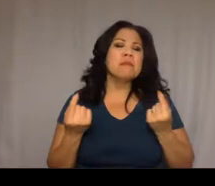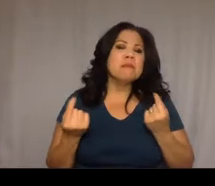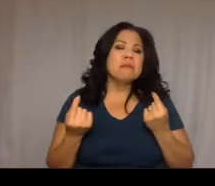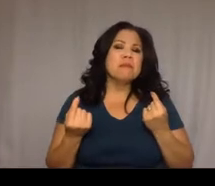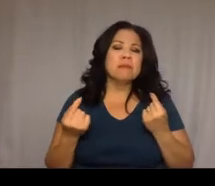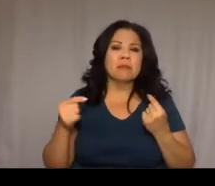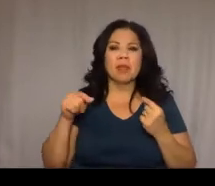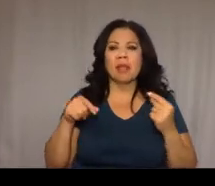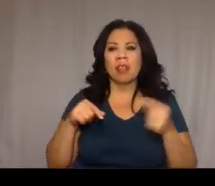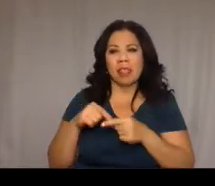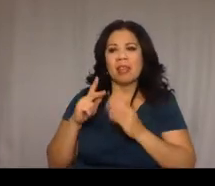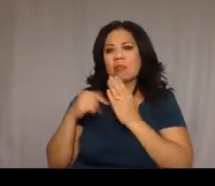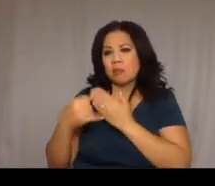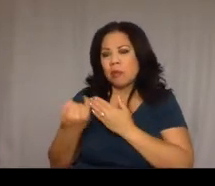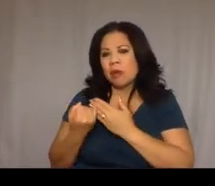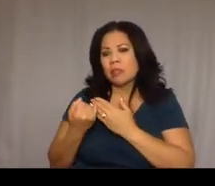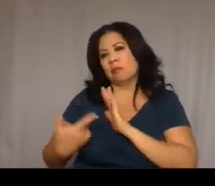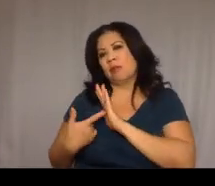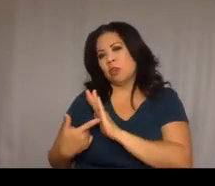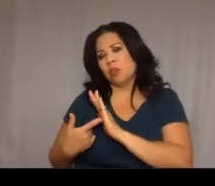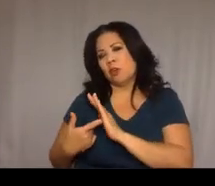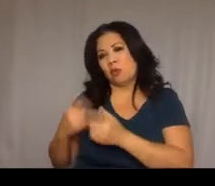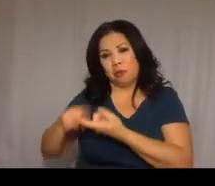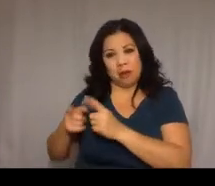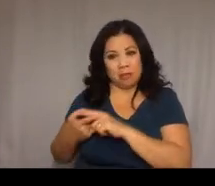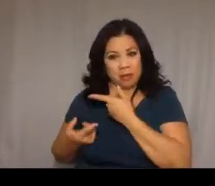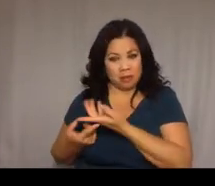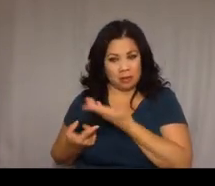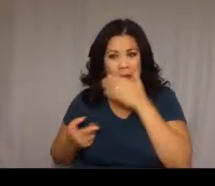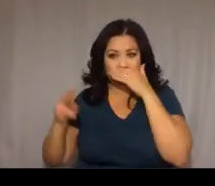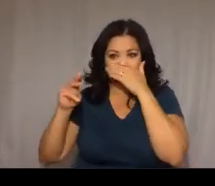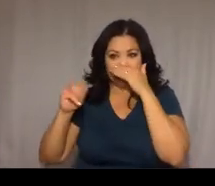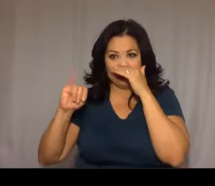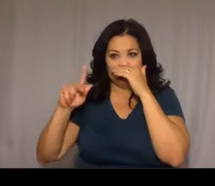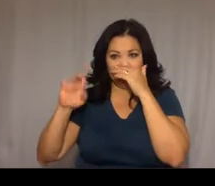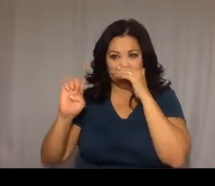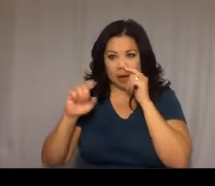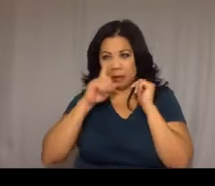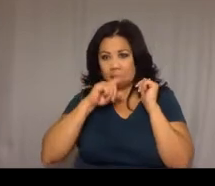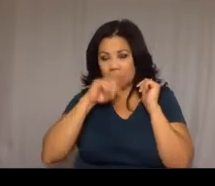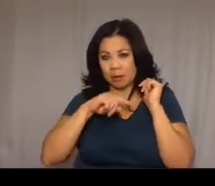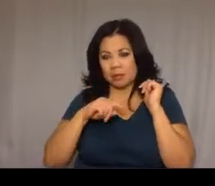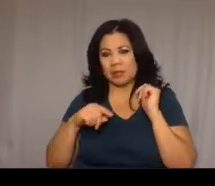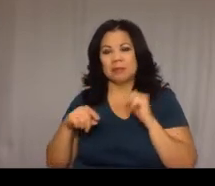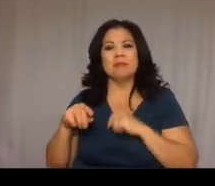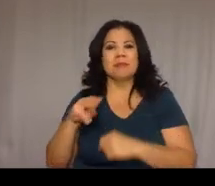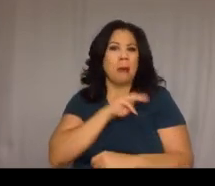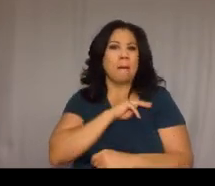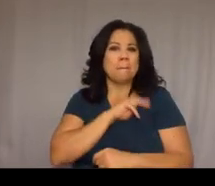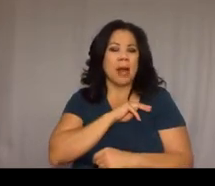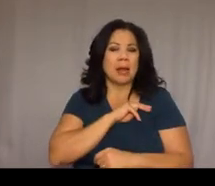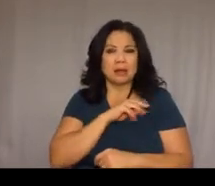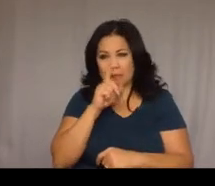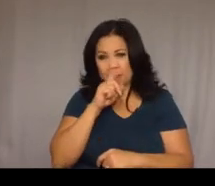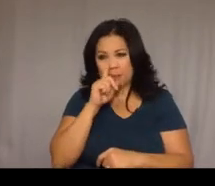this particular project. I want to introduce you to my friend, Mike the Mouse. So here's Mike, my mouse friend, and what we're